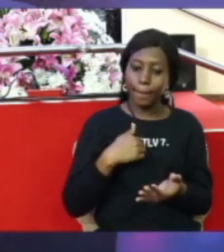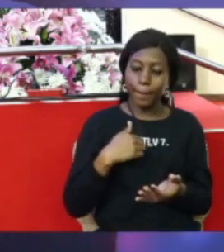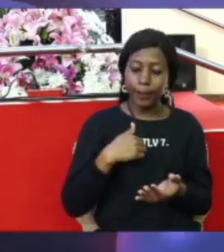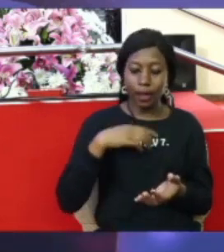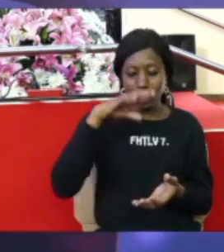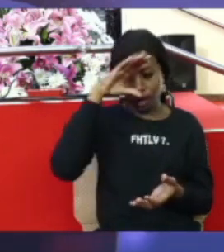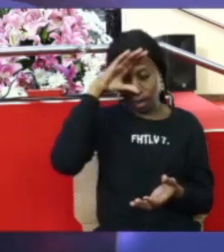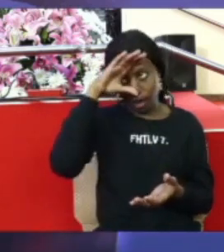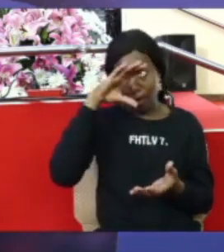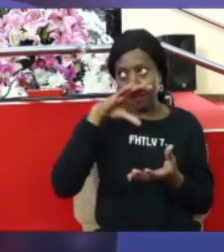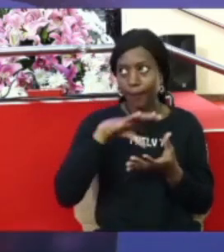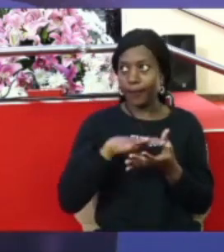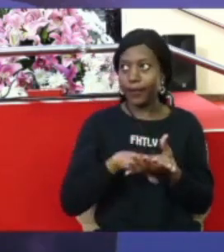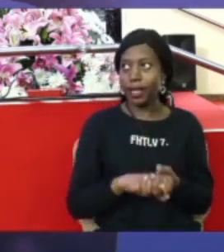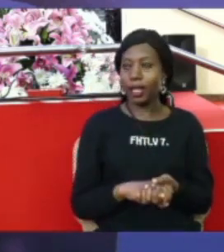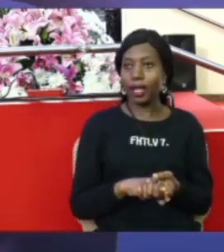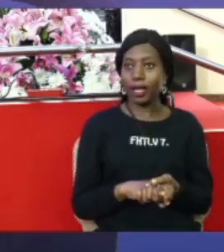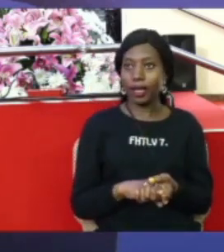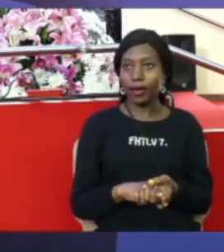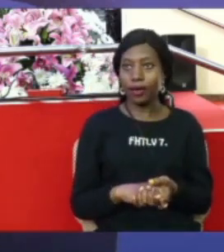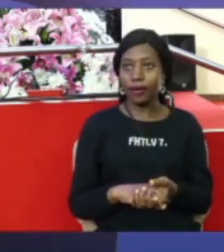it. Now I'm in it.